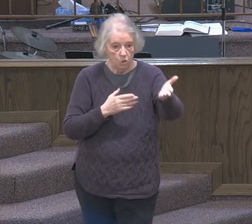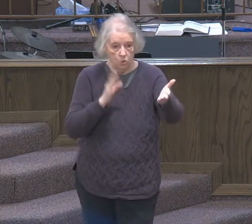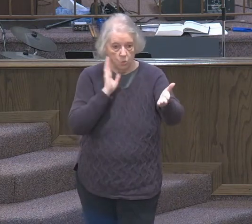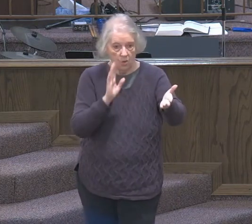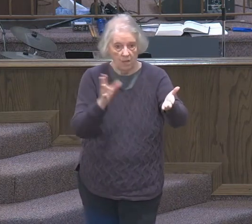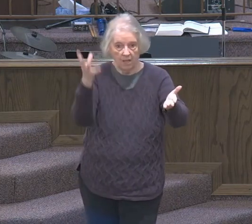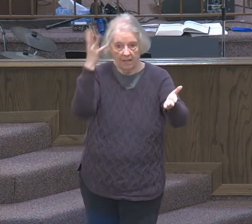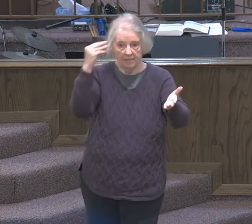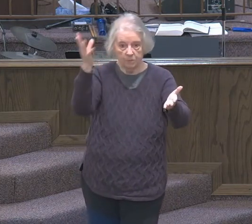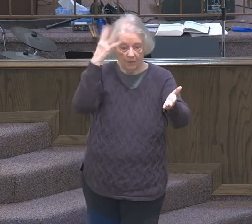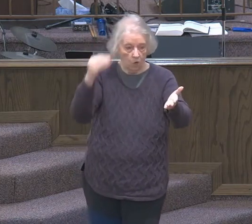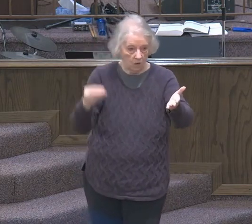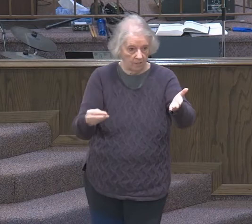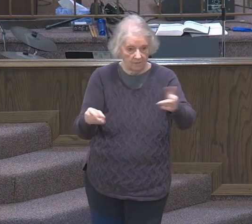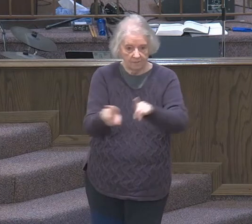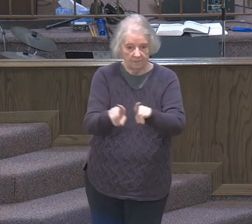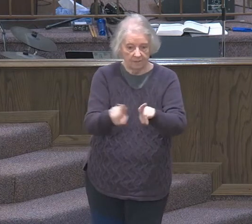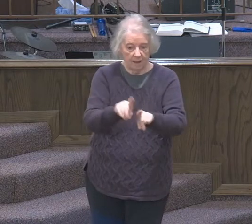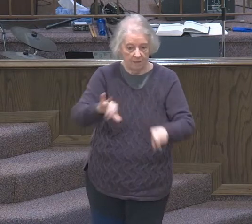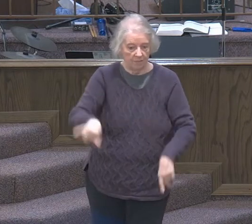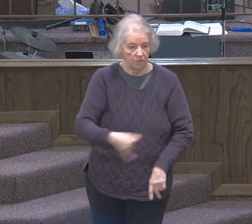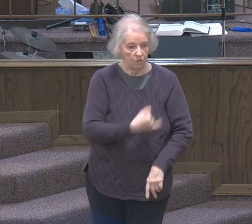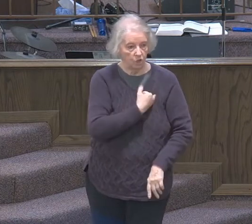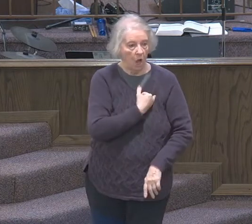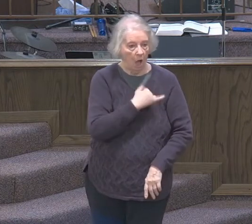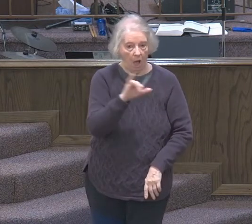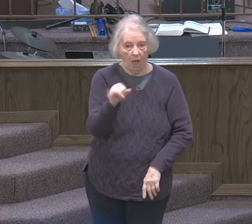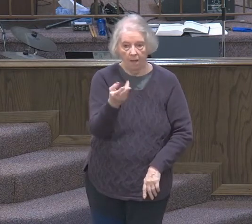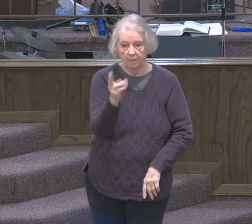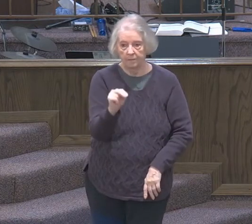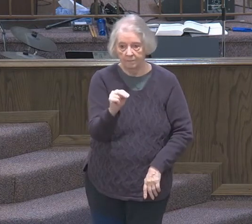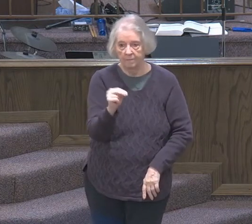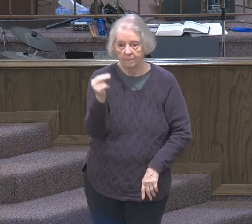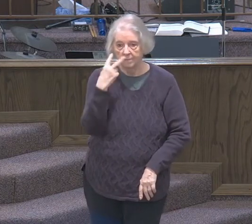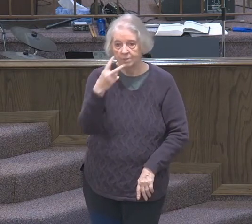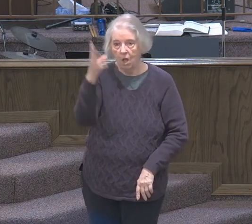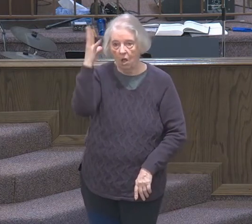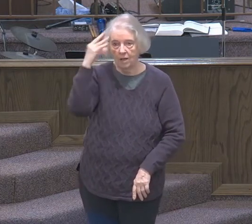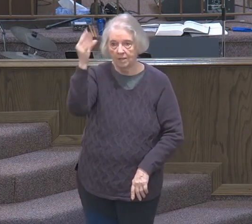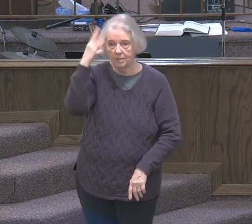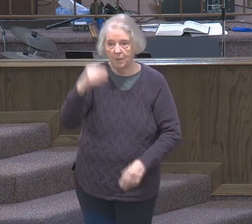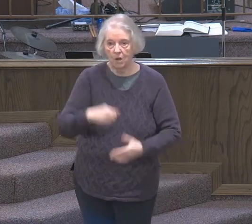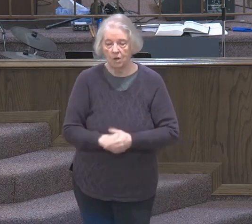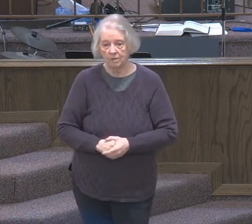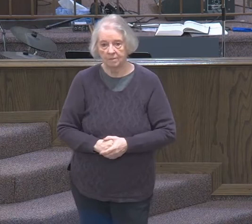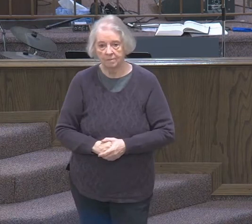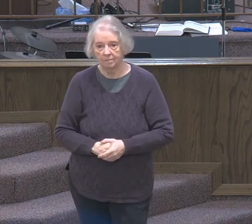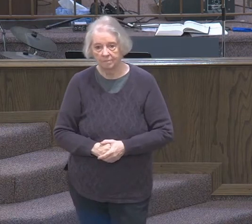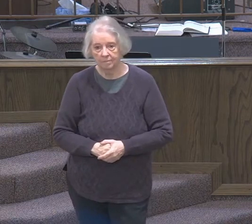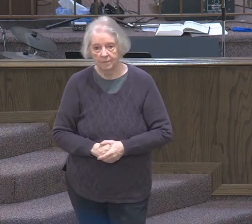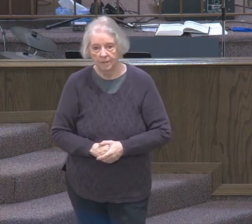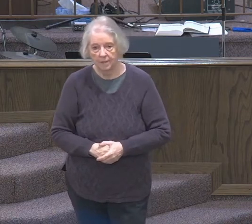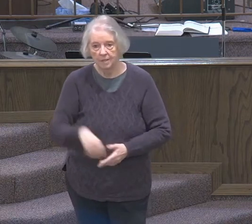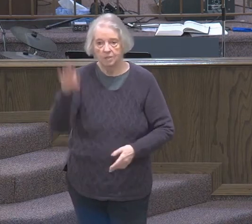not going to preach out of that text. I'm going to preach the second half of really last week's text,